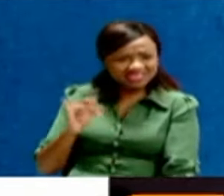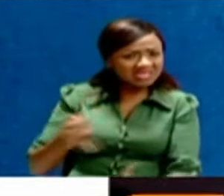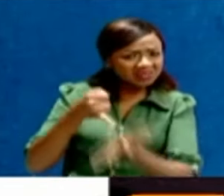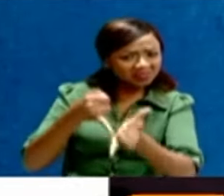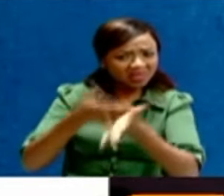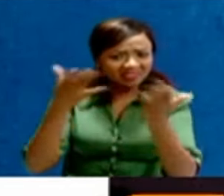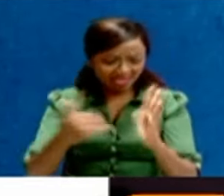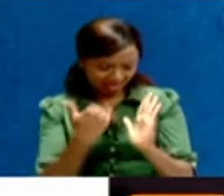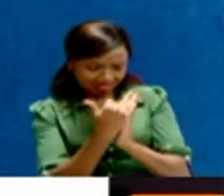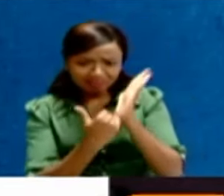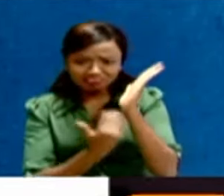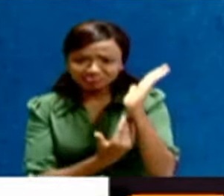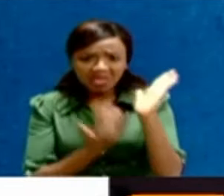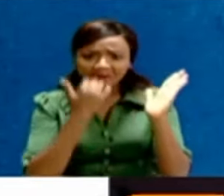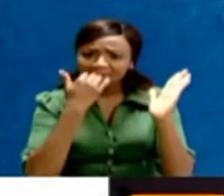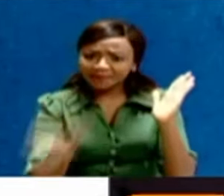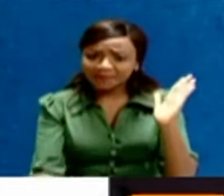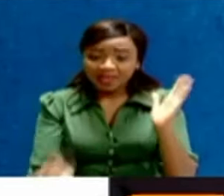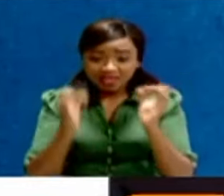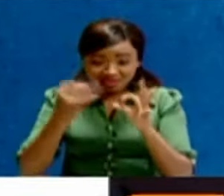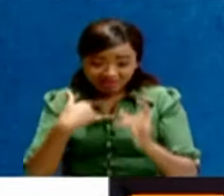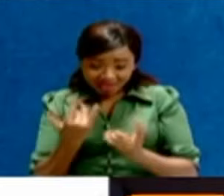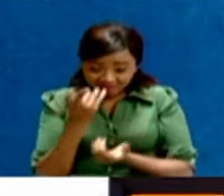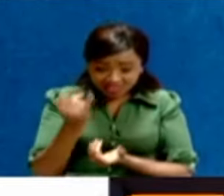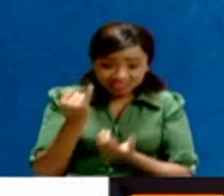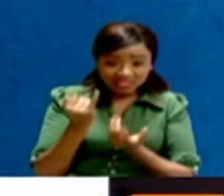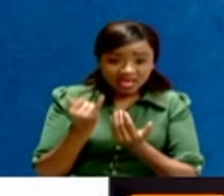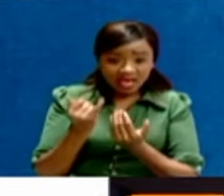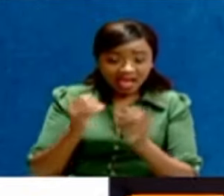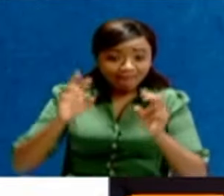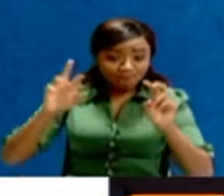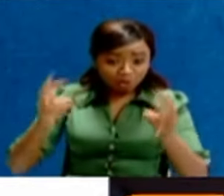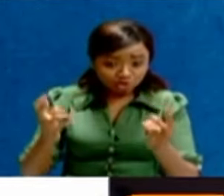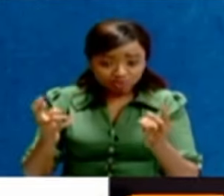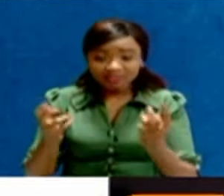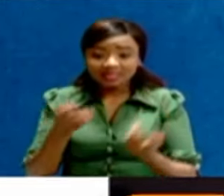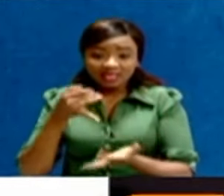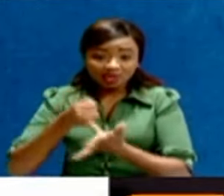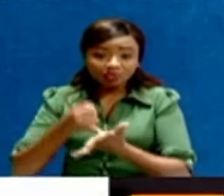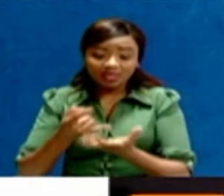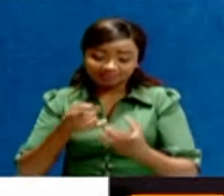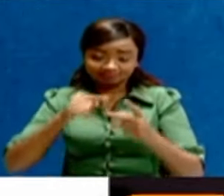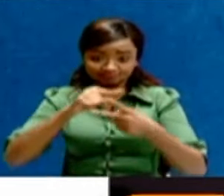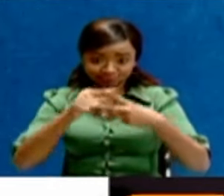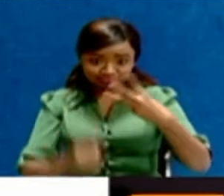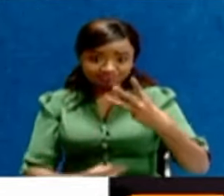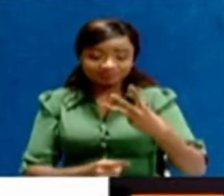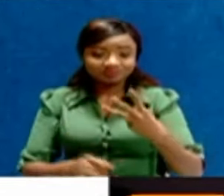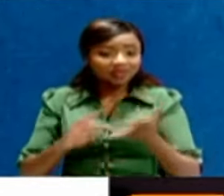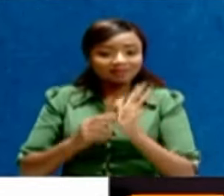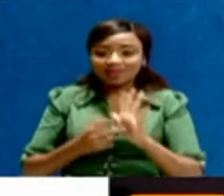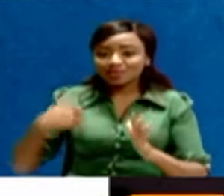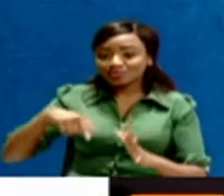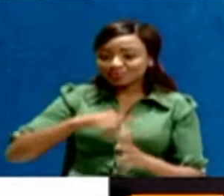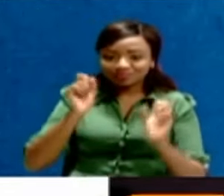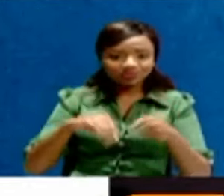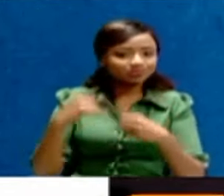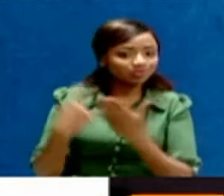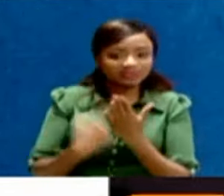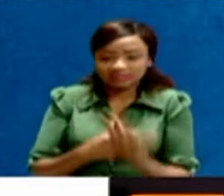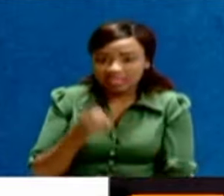on the order paper. If there was a motion on the order paper that says one shilling, one man vote, even our own submission would have been on